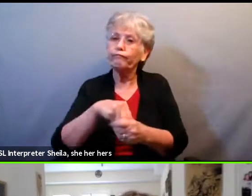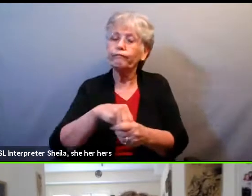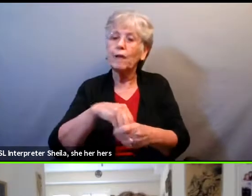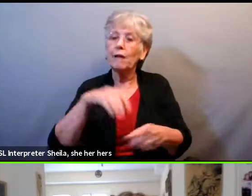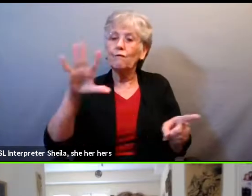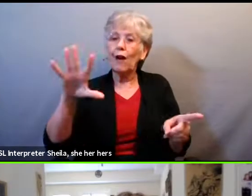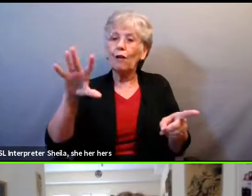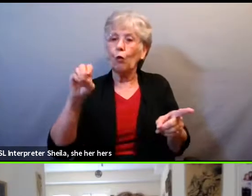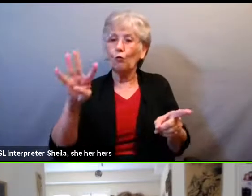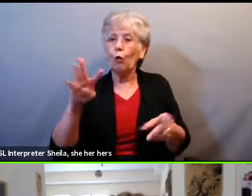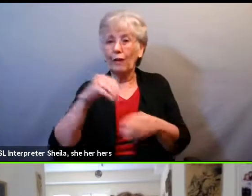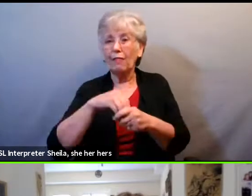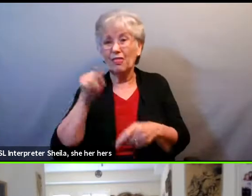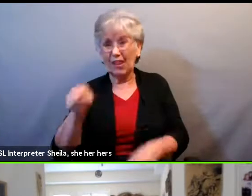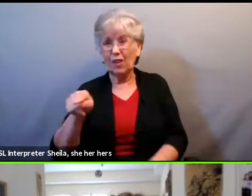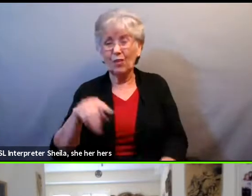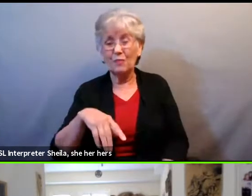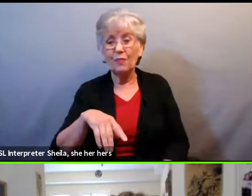really